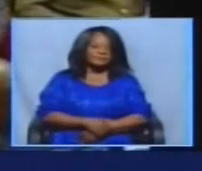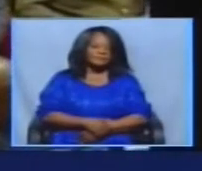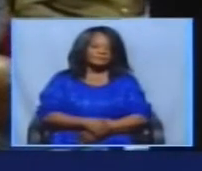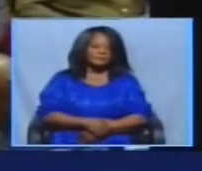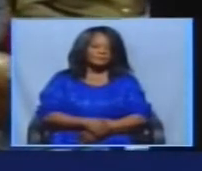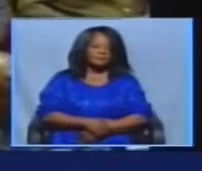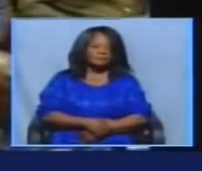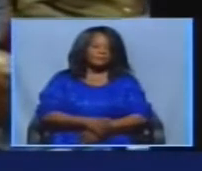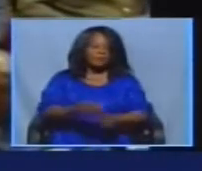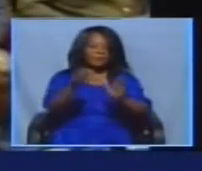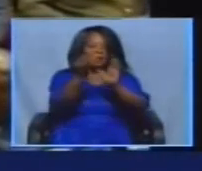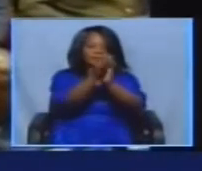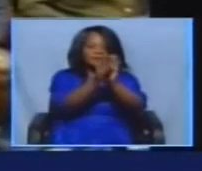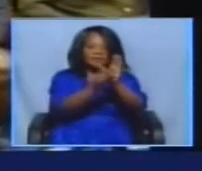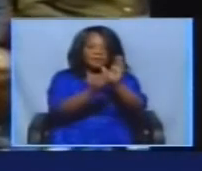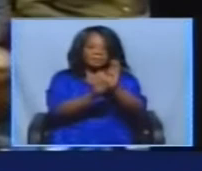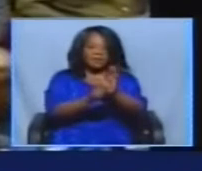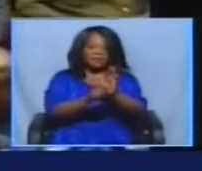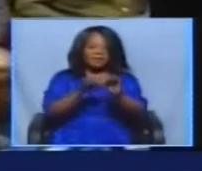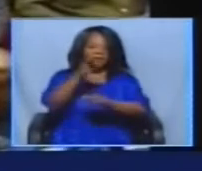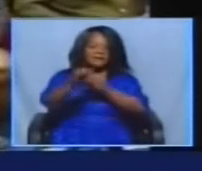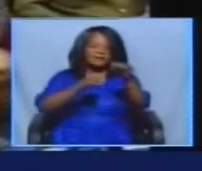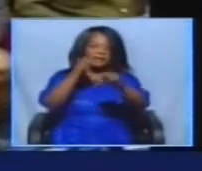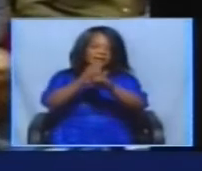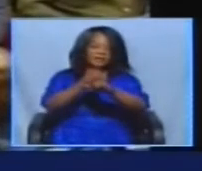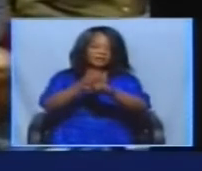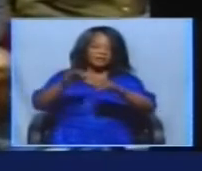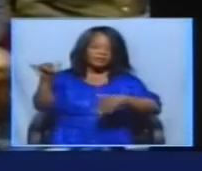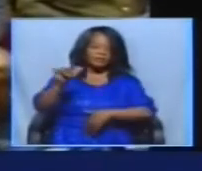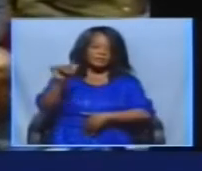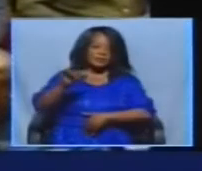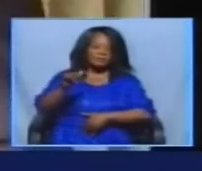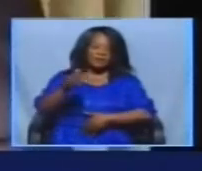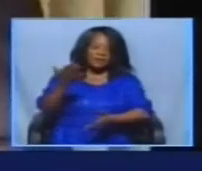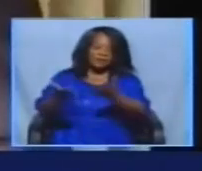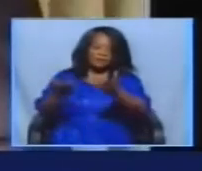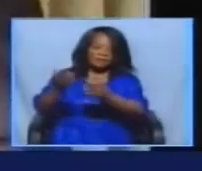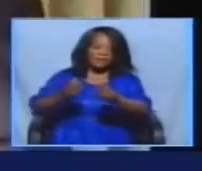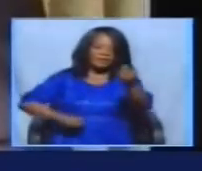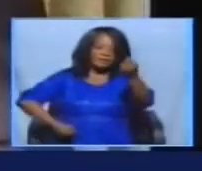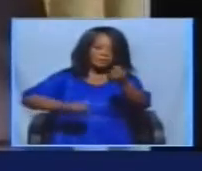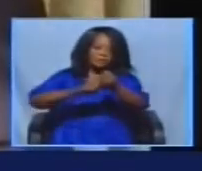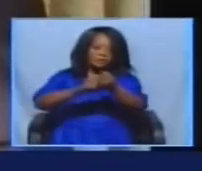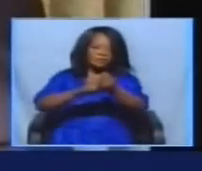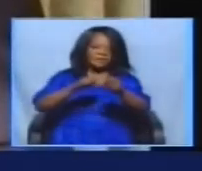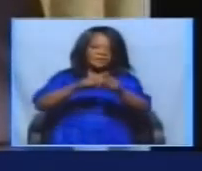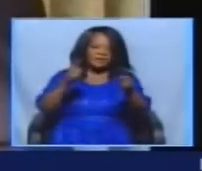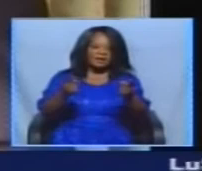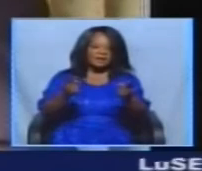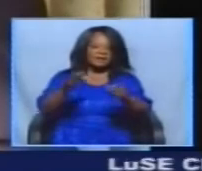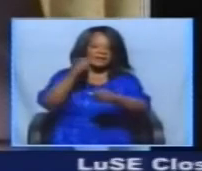The syllabus is tailored to international standards and compares favorably with any command and staff